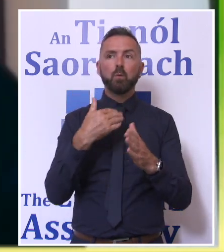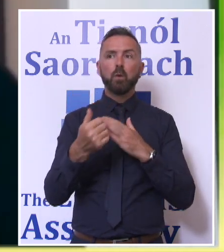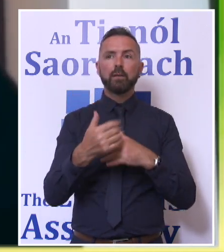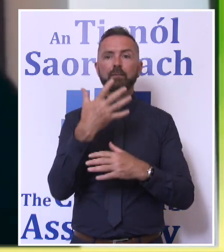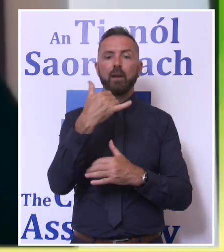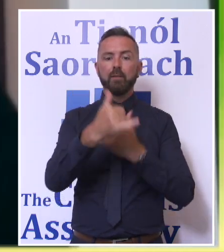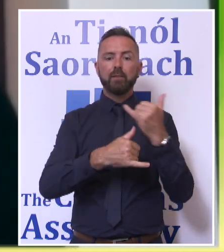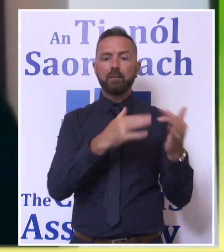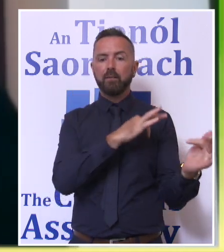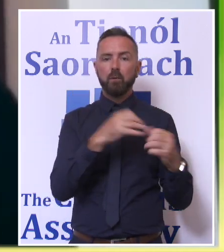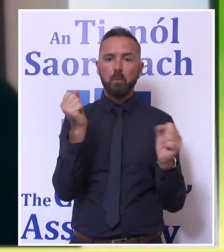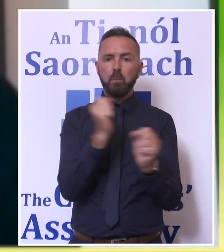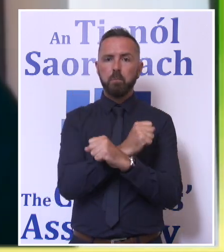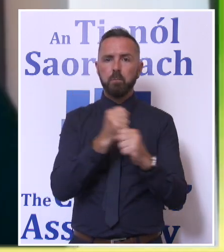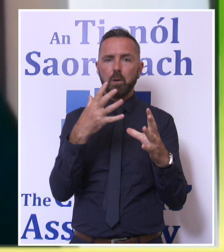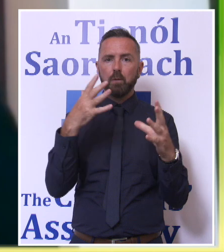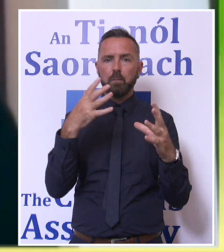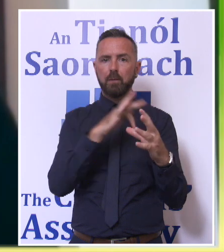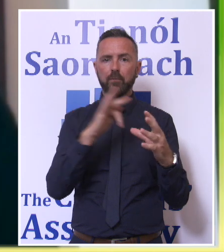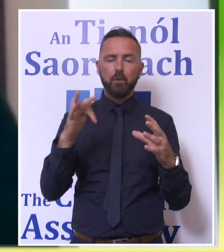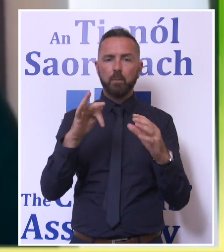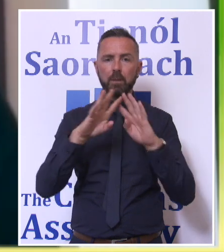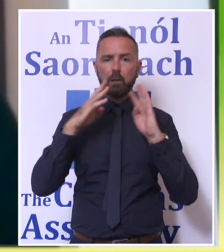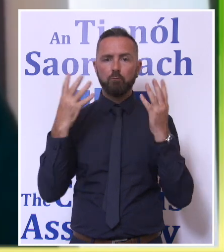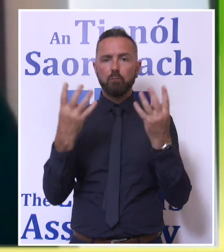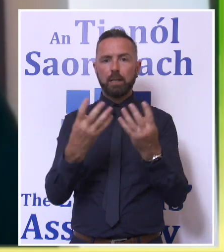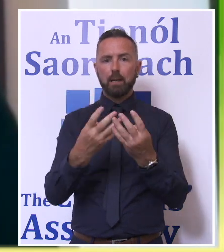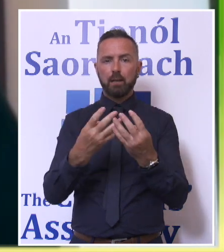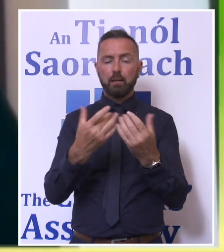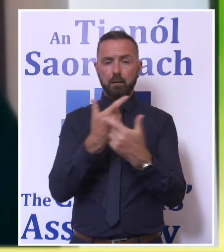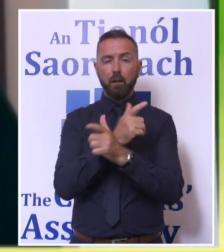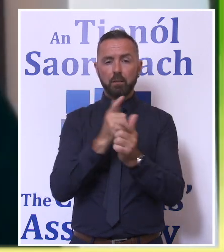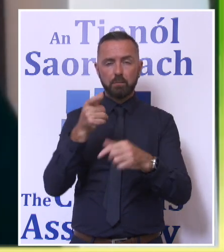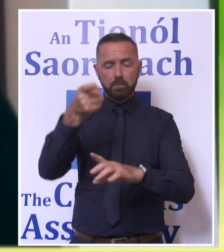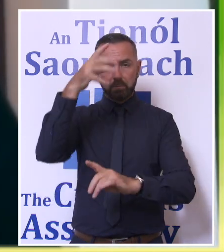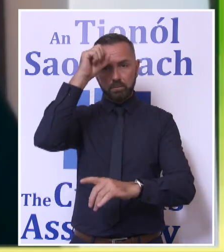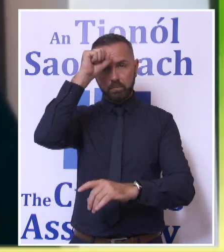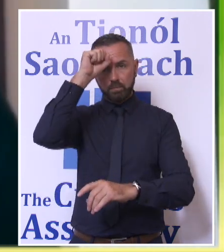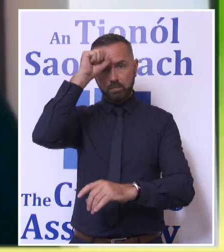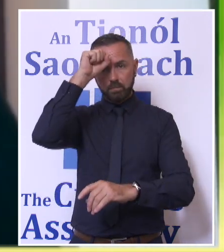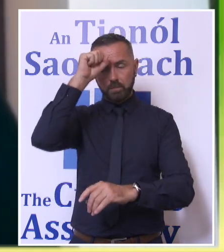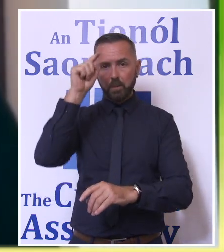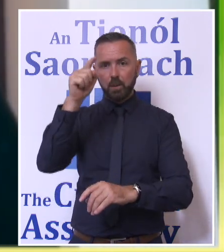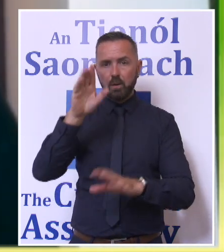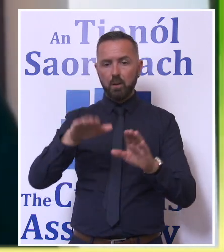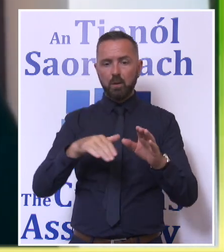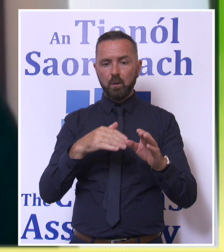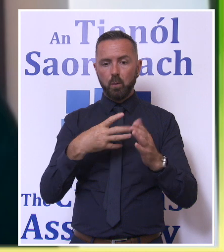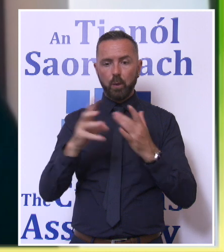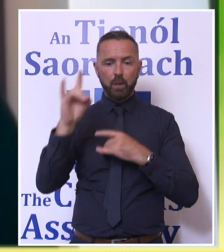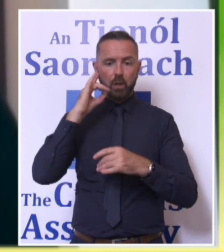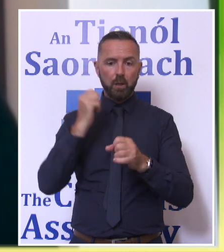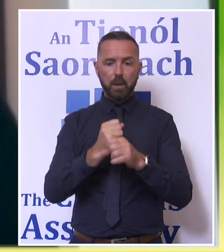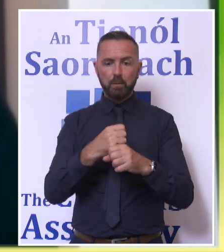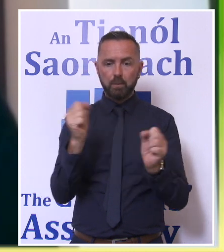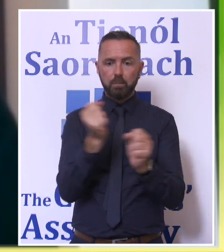the bomb at the Manchester Arena. And obviously you'll probably all remember that moment and where you were when you heard the news about that.